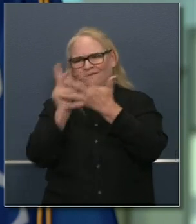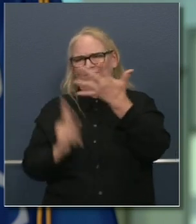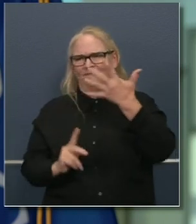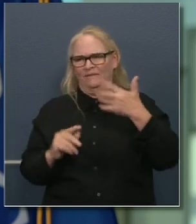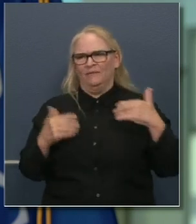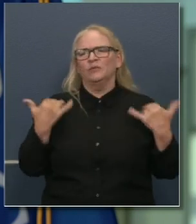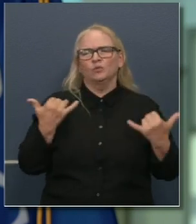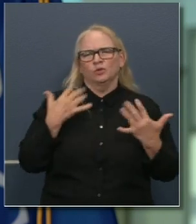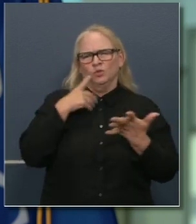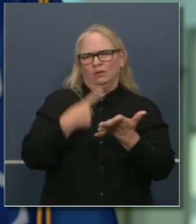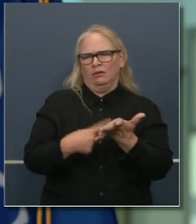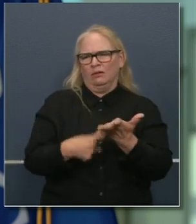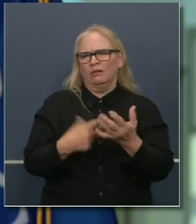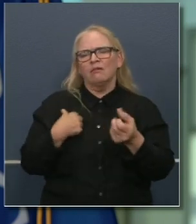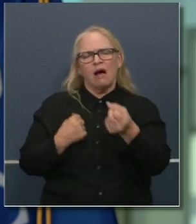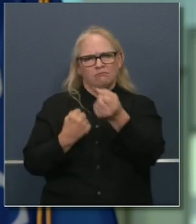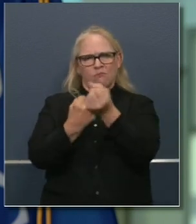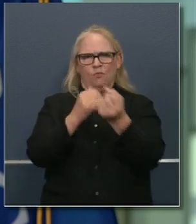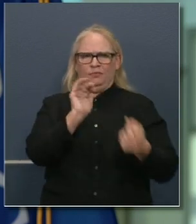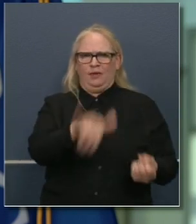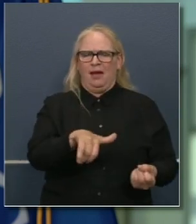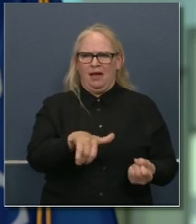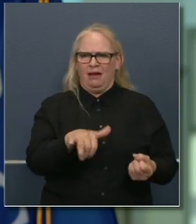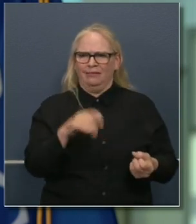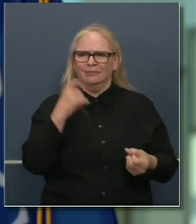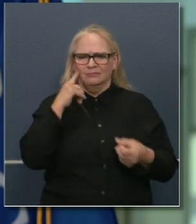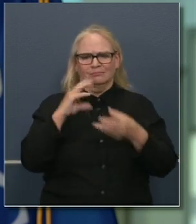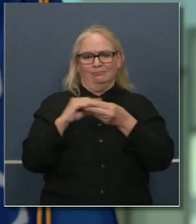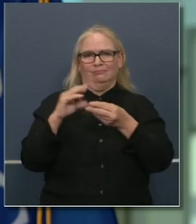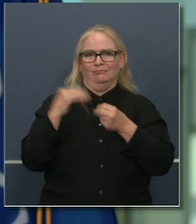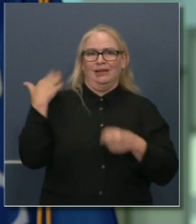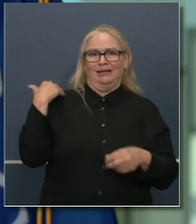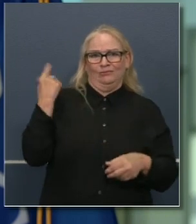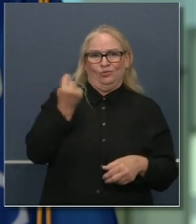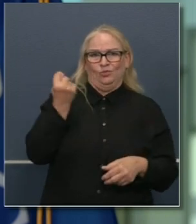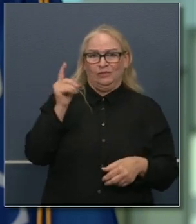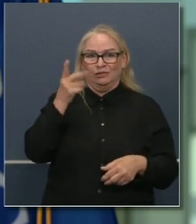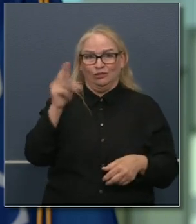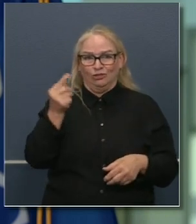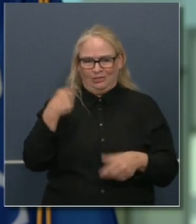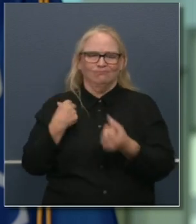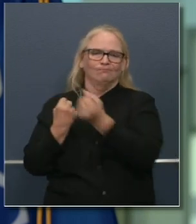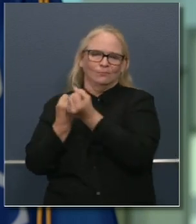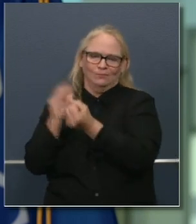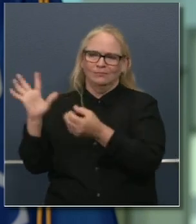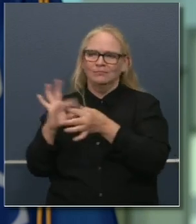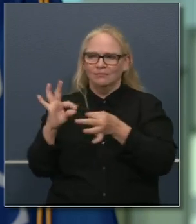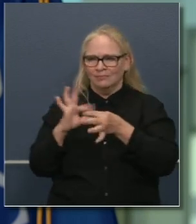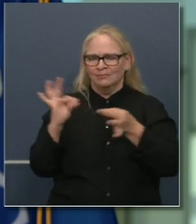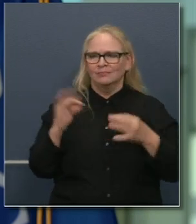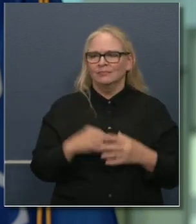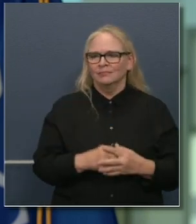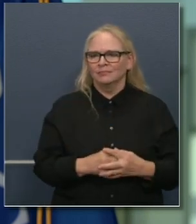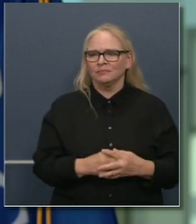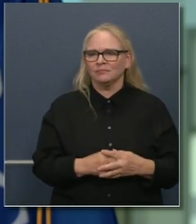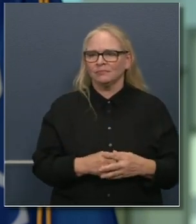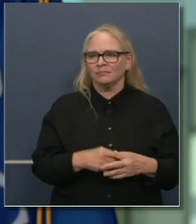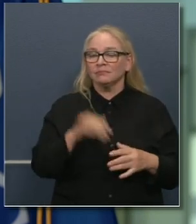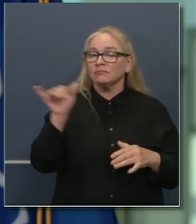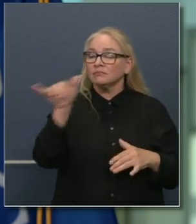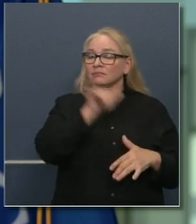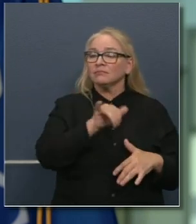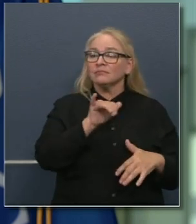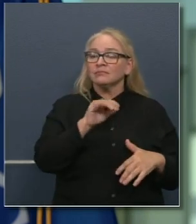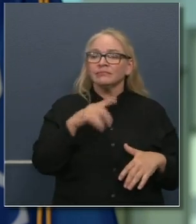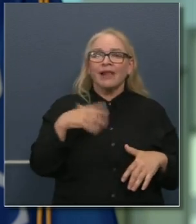referenced during that presentation on Tuesday the expectation that health plans will start picking up the costs as